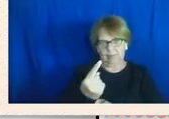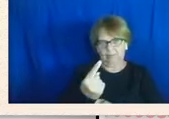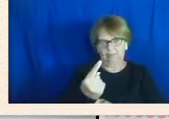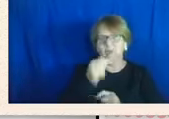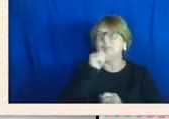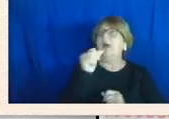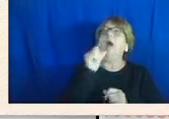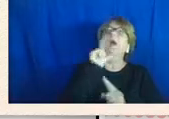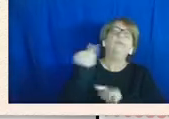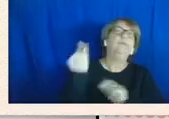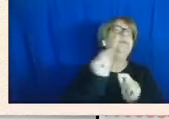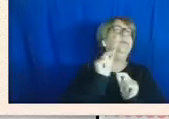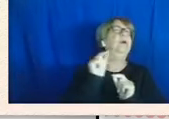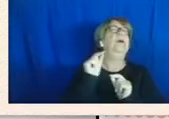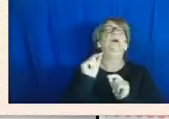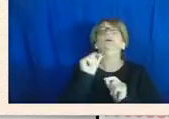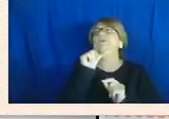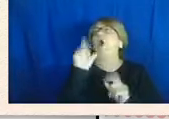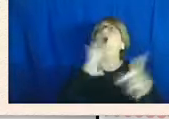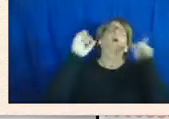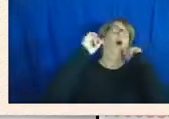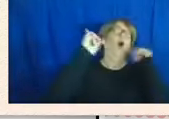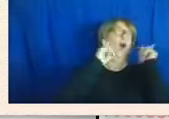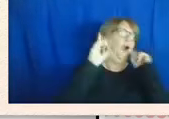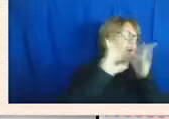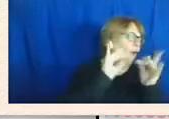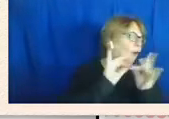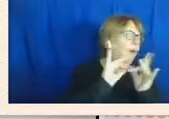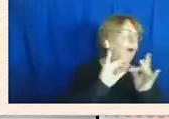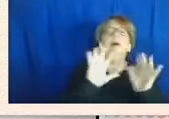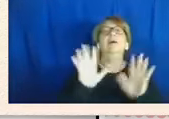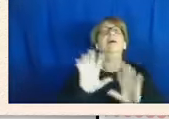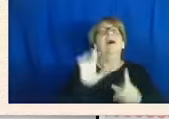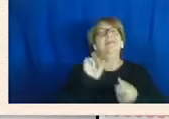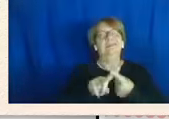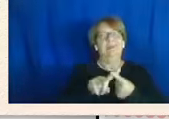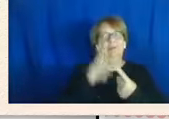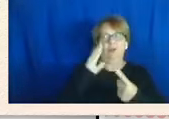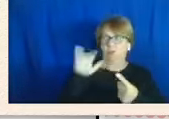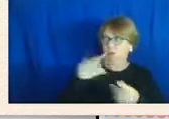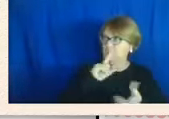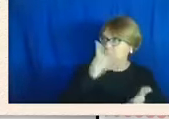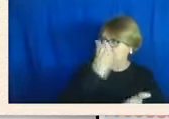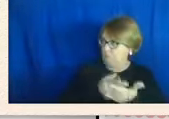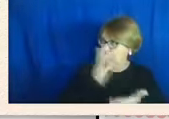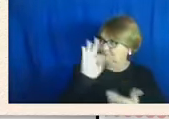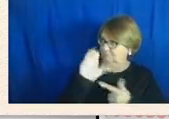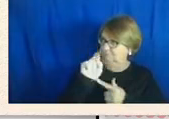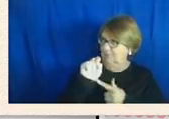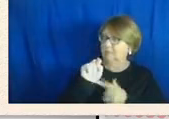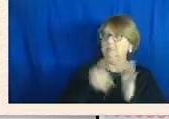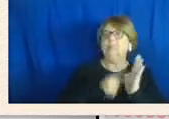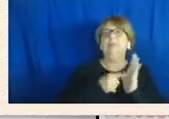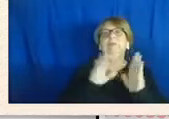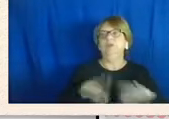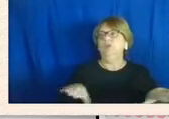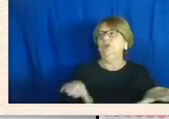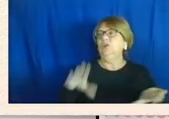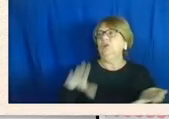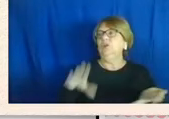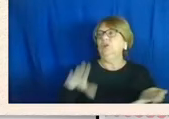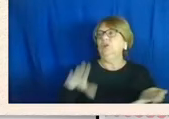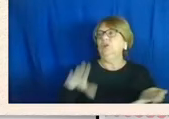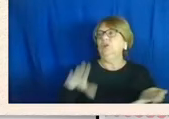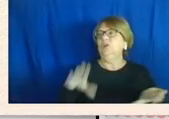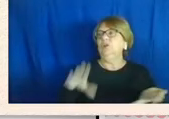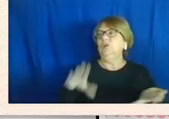that they heard, until they know that they're a fact. Sometimes, obviously, the child will bring it to you, in which case you may have to debunk